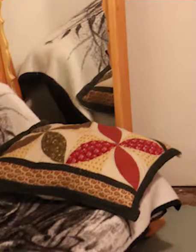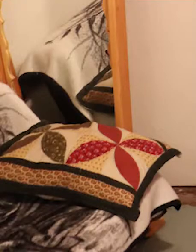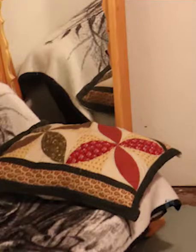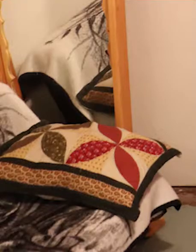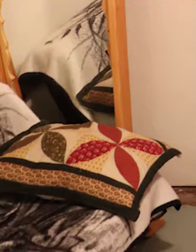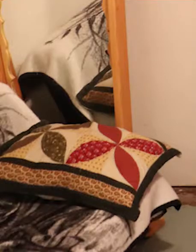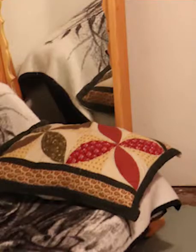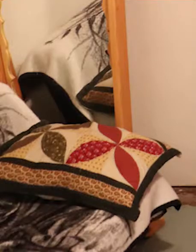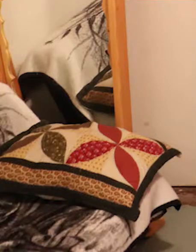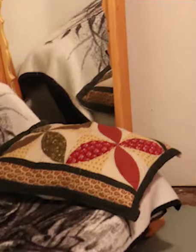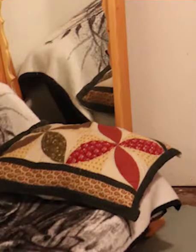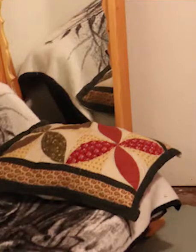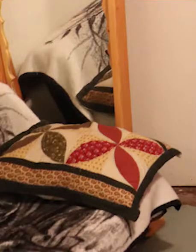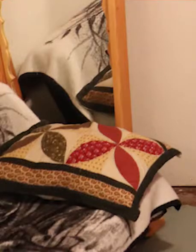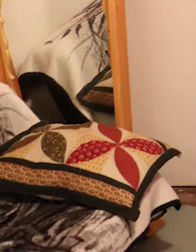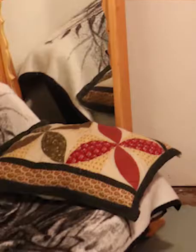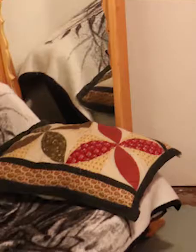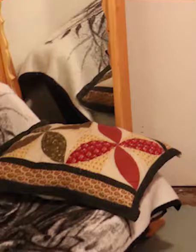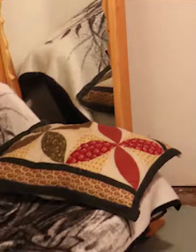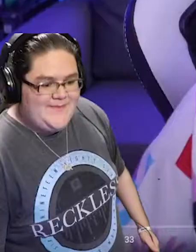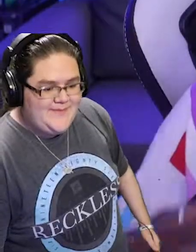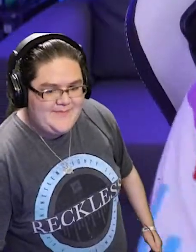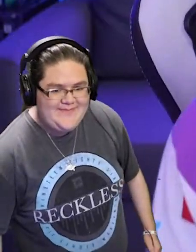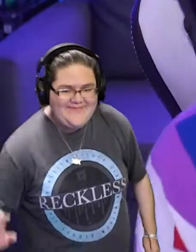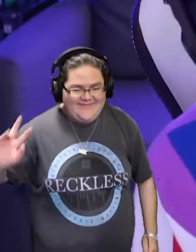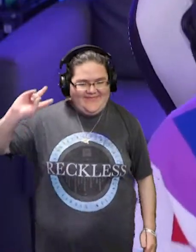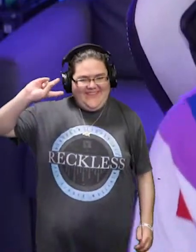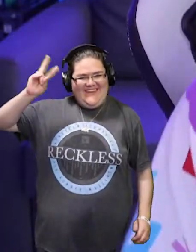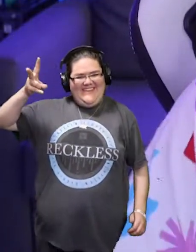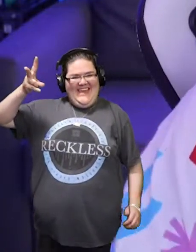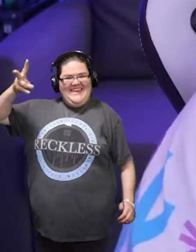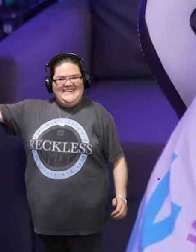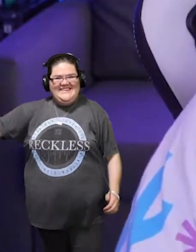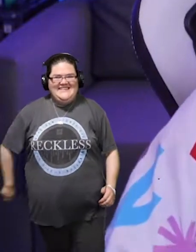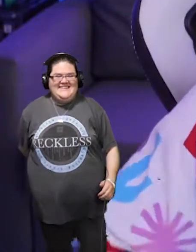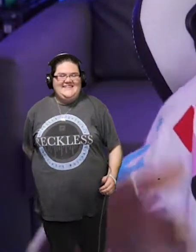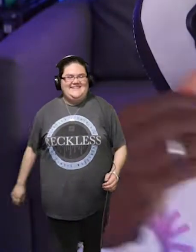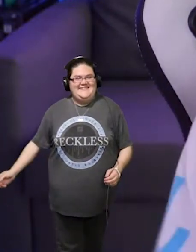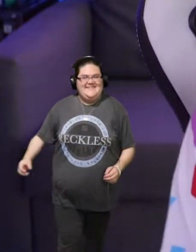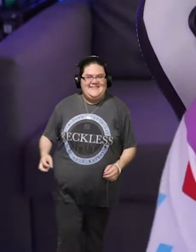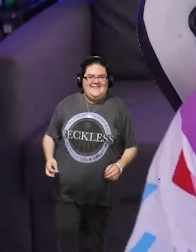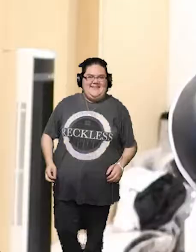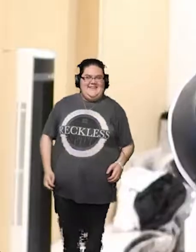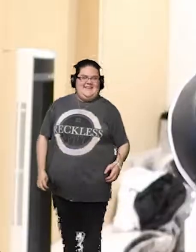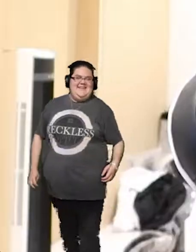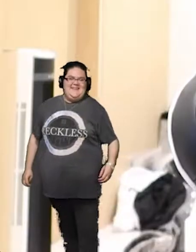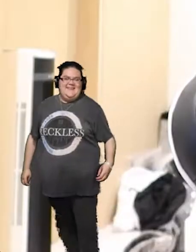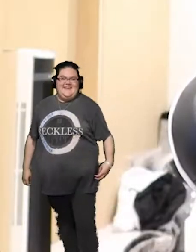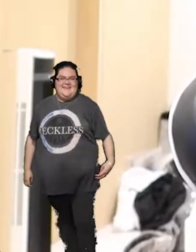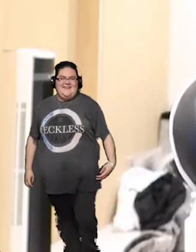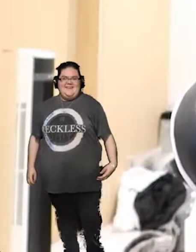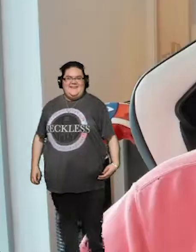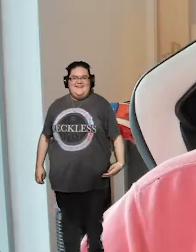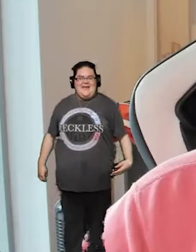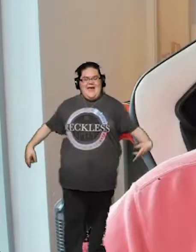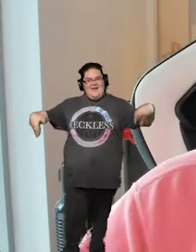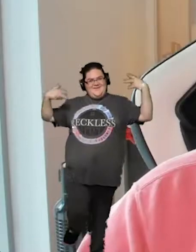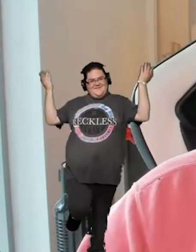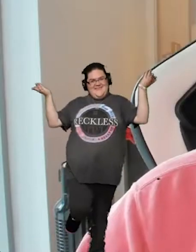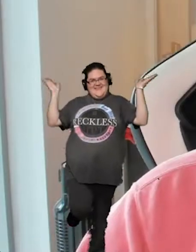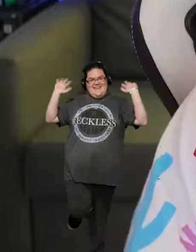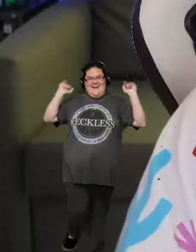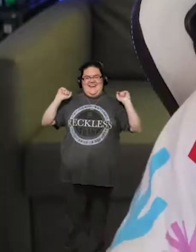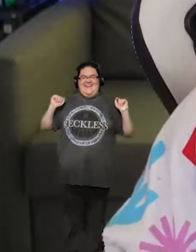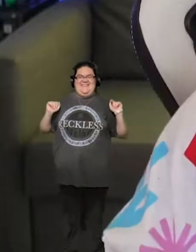of Internet. Yo, welcome back to Sidemen React. Today you have myself, JJ, and Ethan.